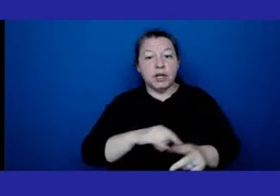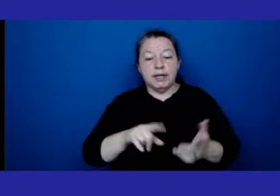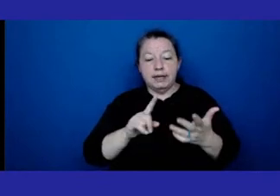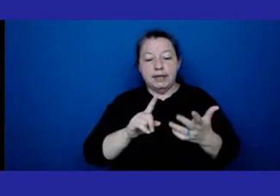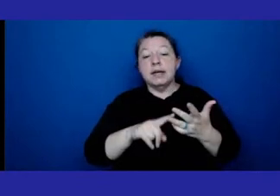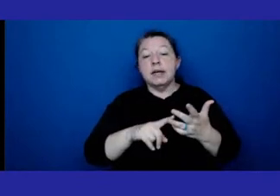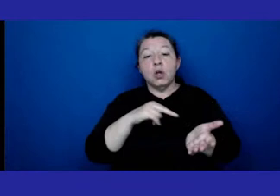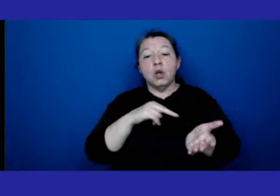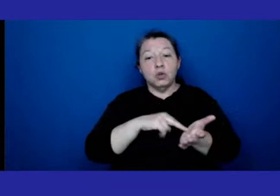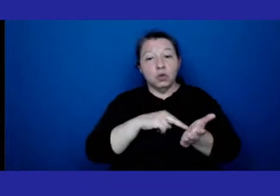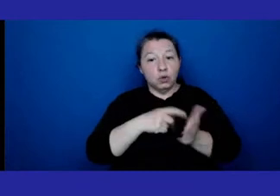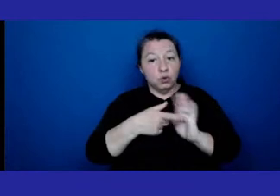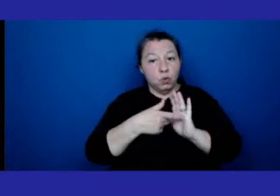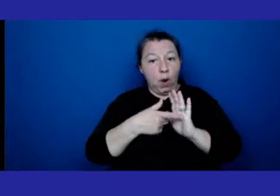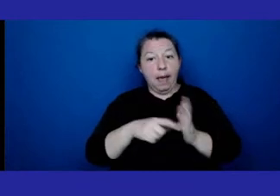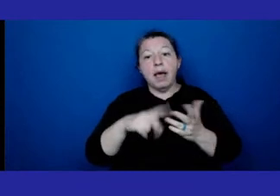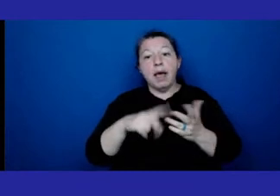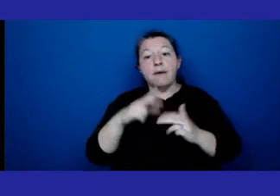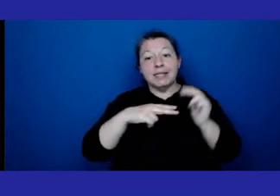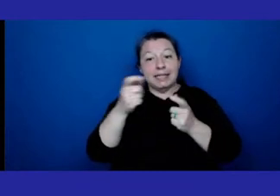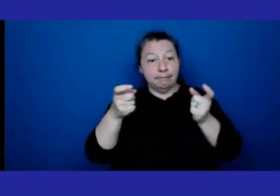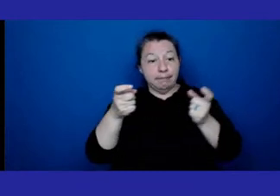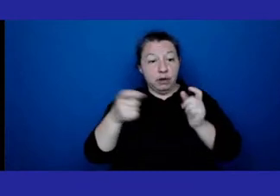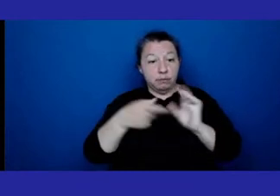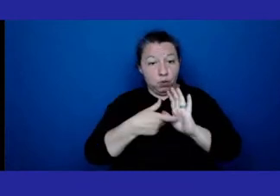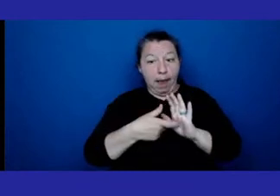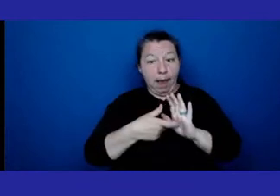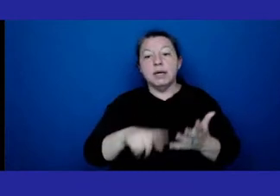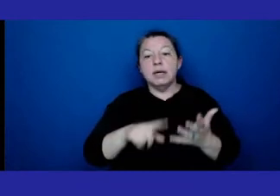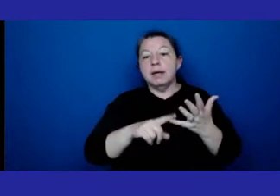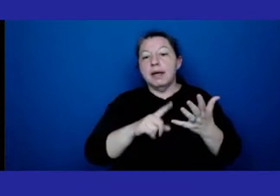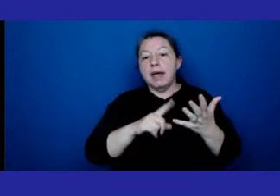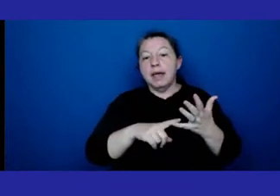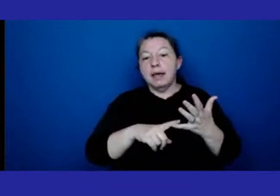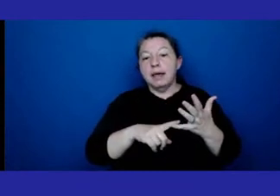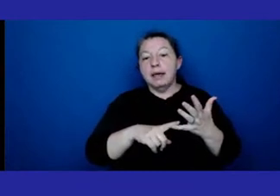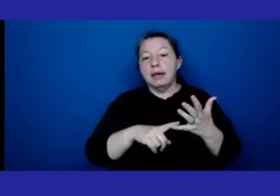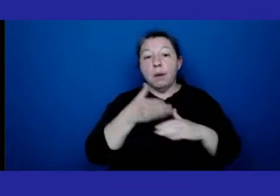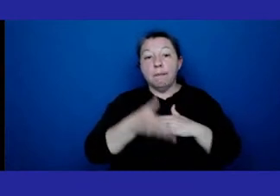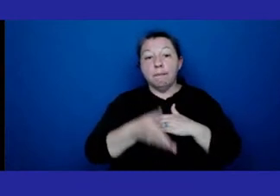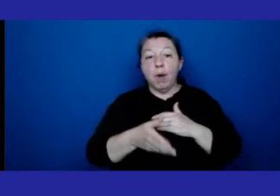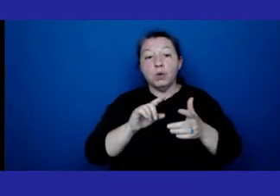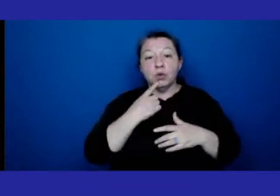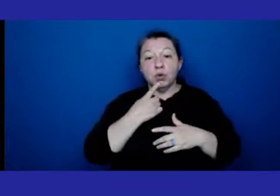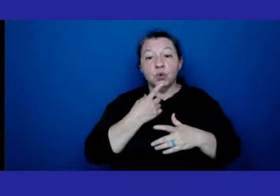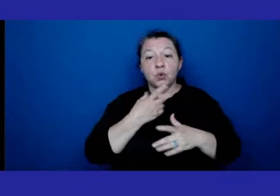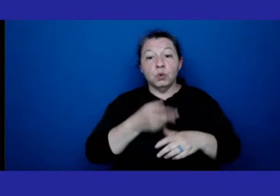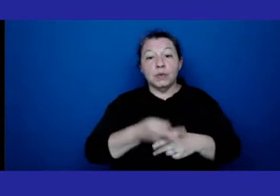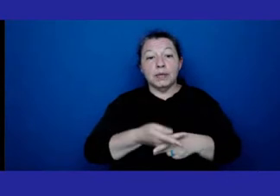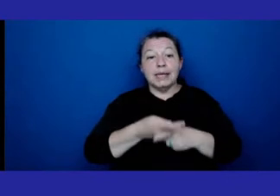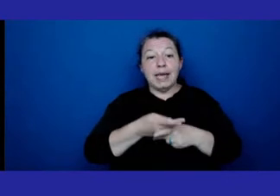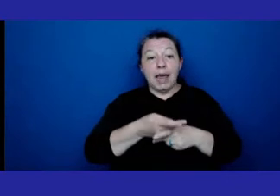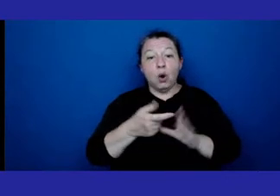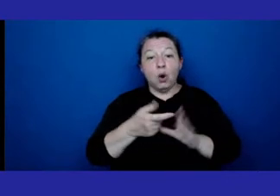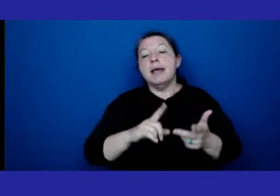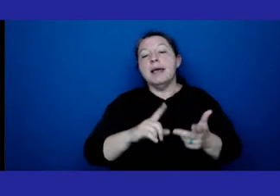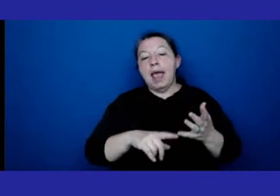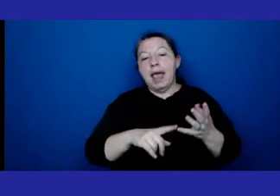nursing representative, a facilities management representative, post-acute care and management